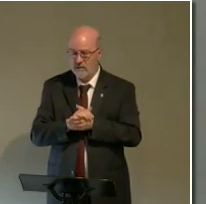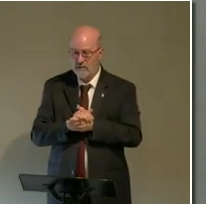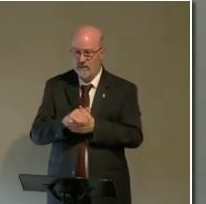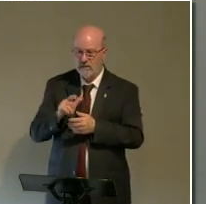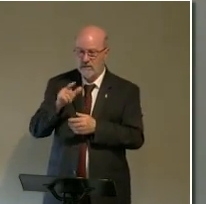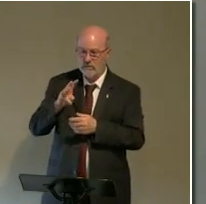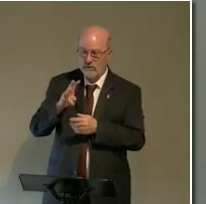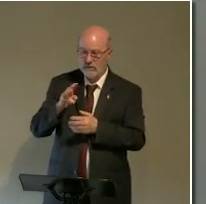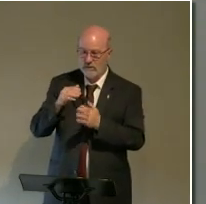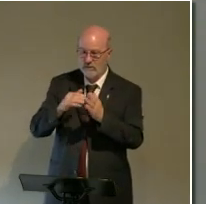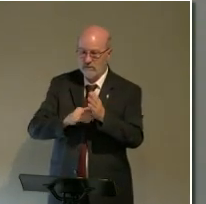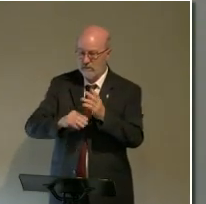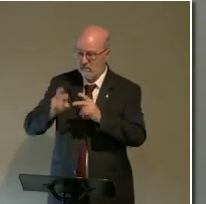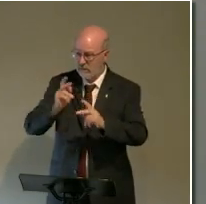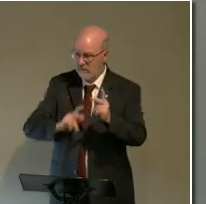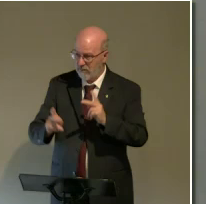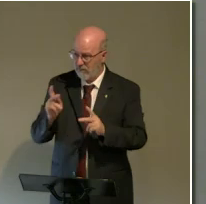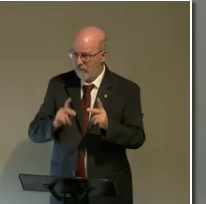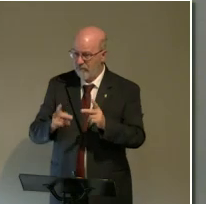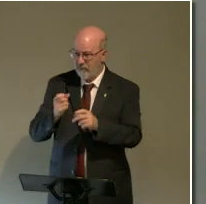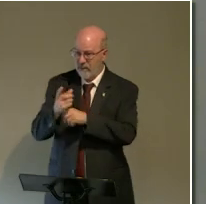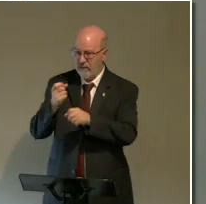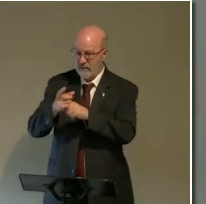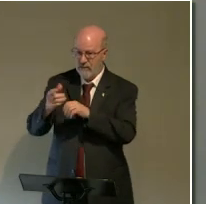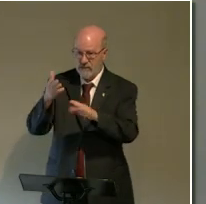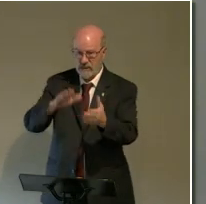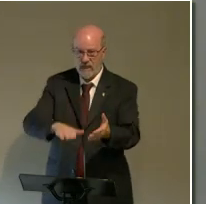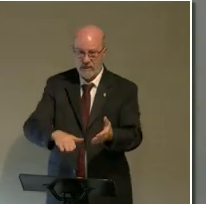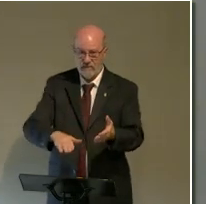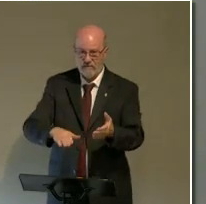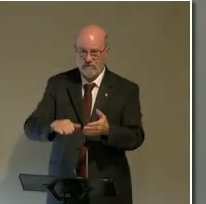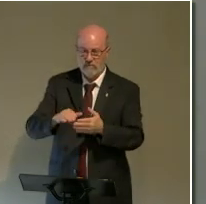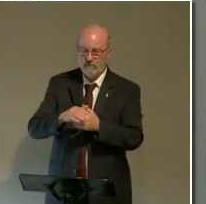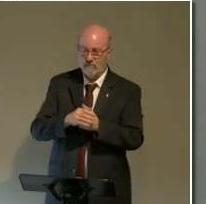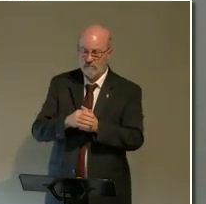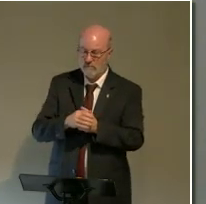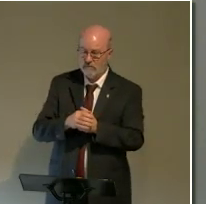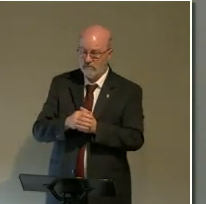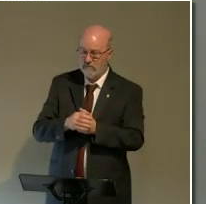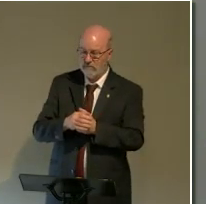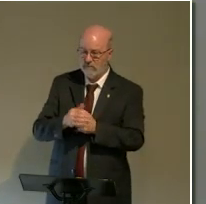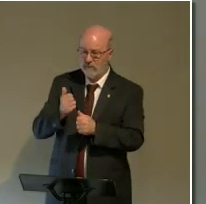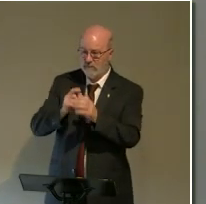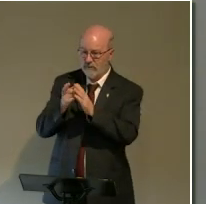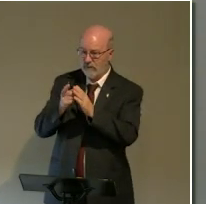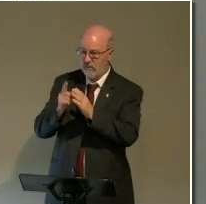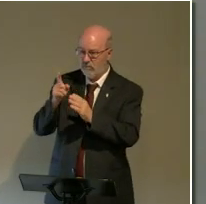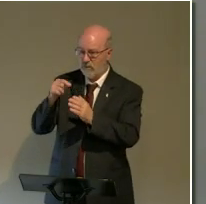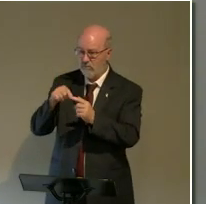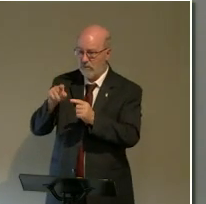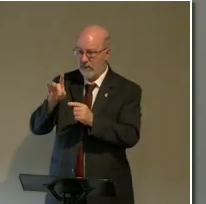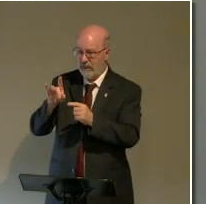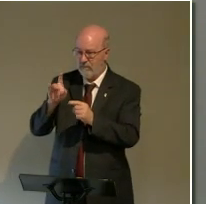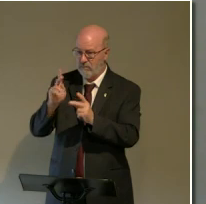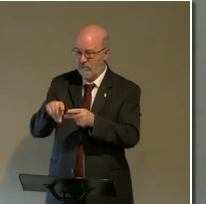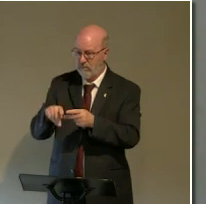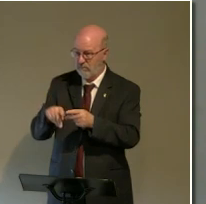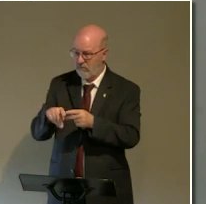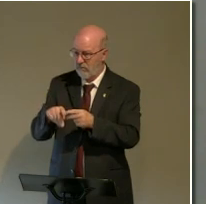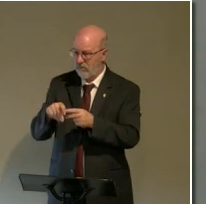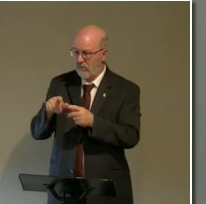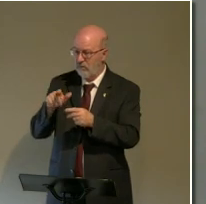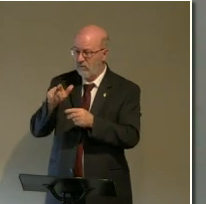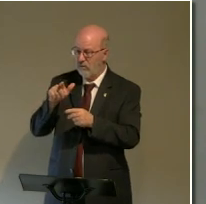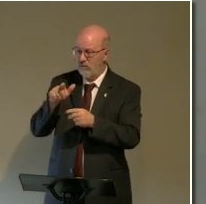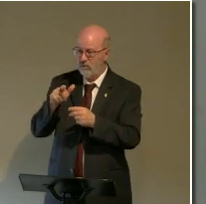26 million people a year die, okay? Every second, 1.8. So there's close to